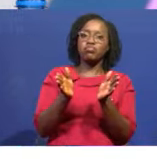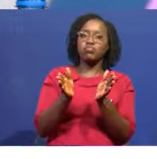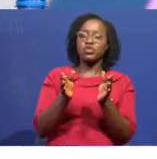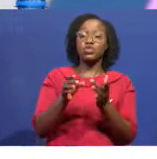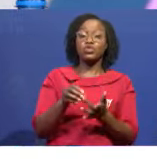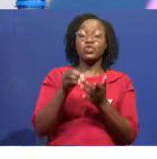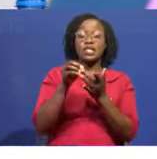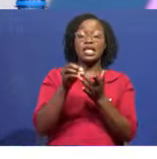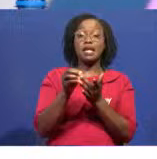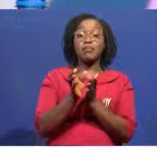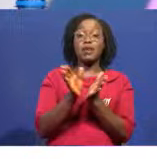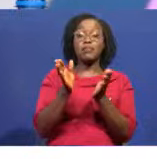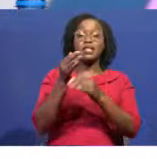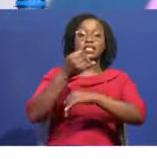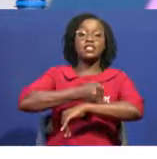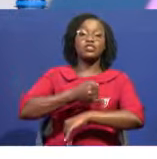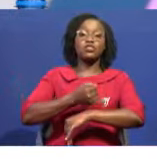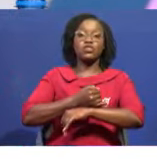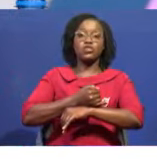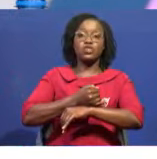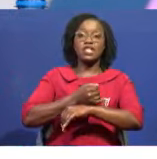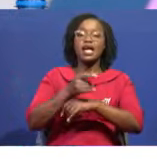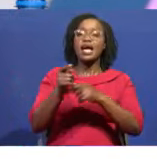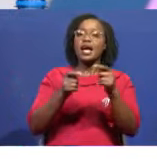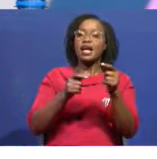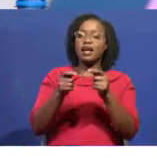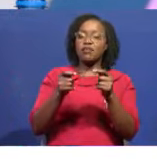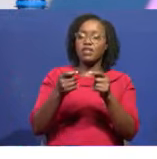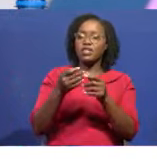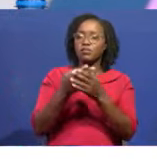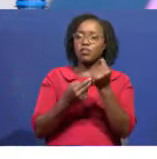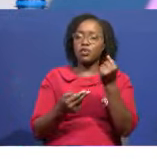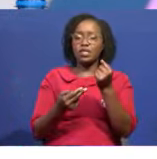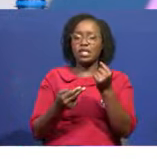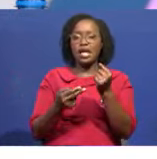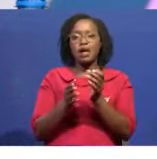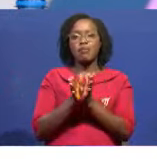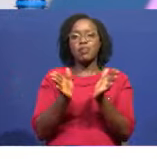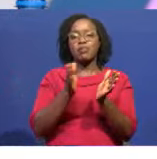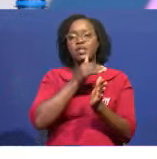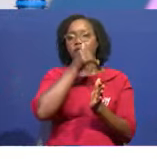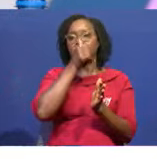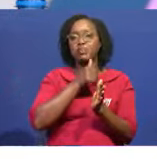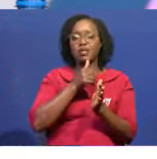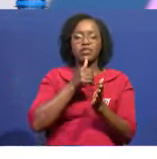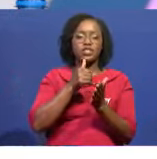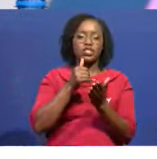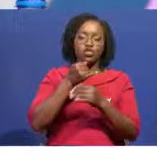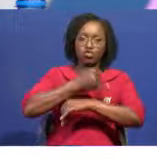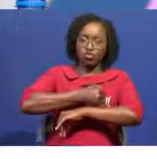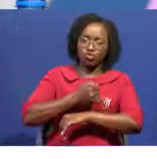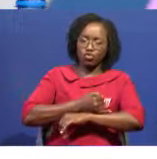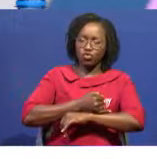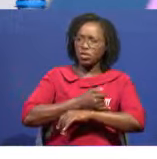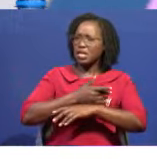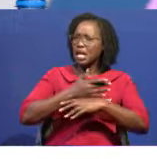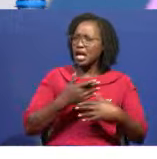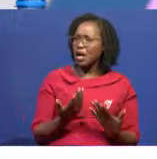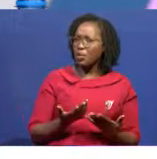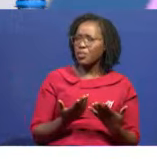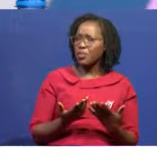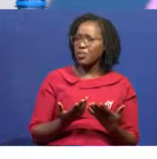public institution that covers or governs both the public and the private institutions. So how does it deal with